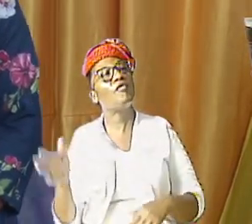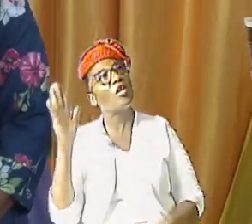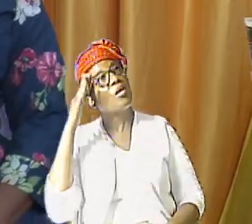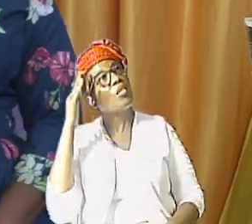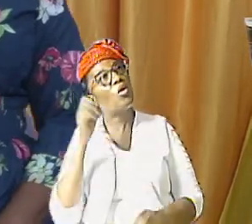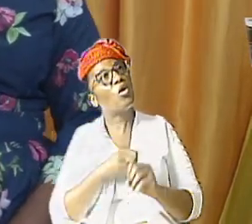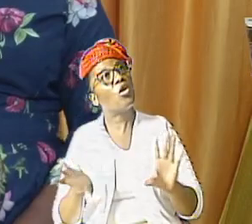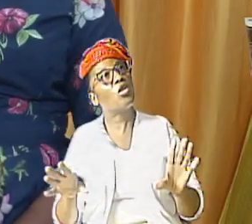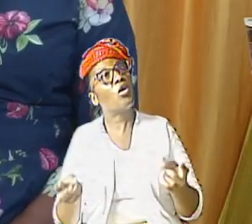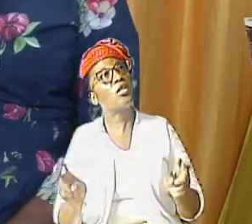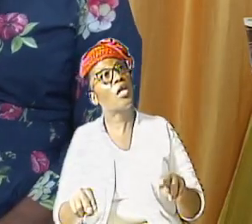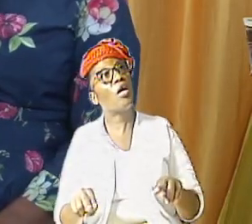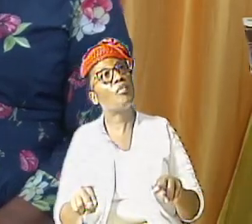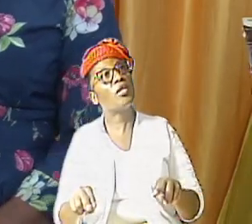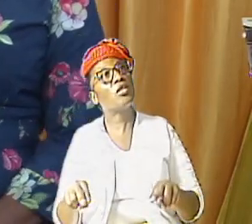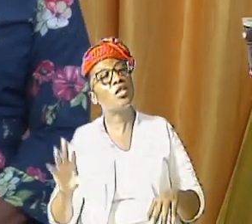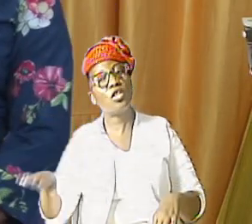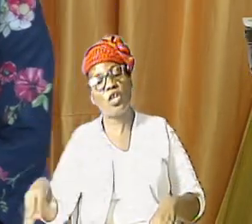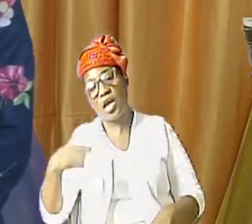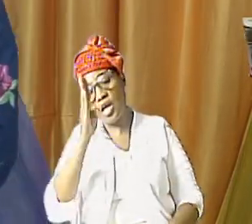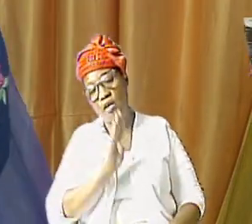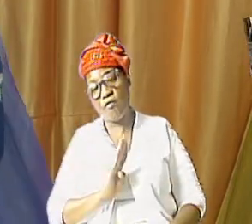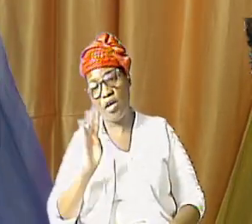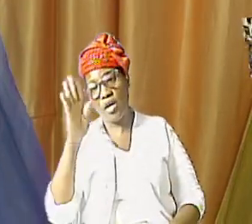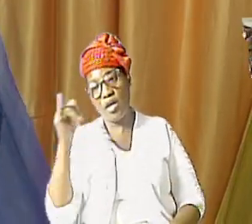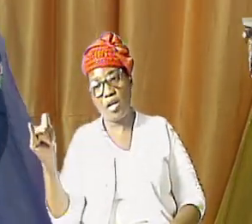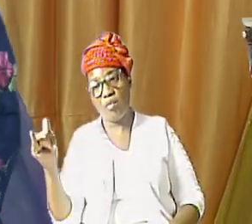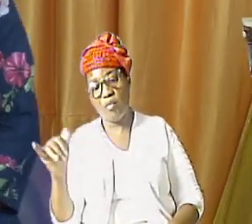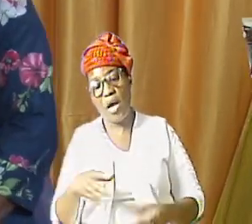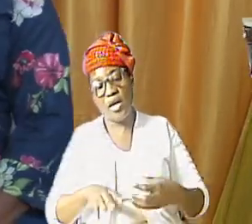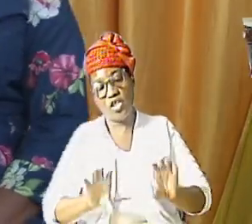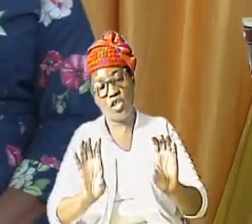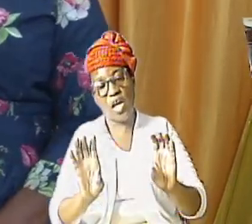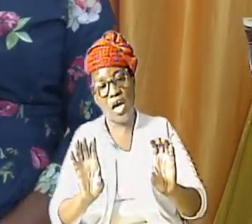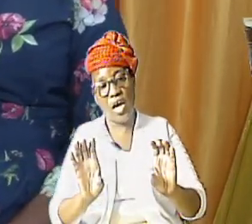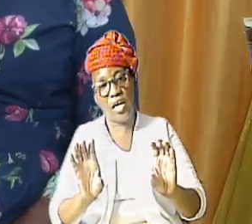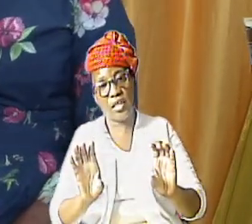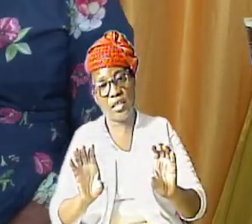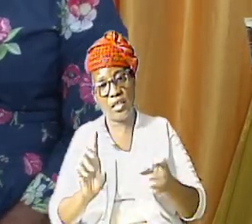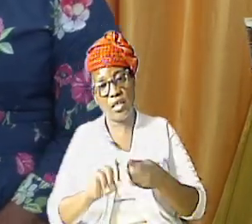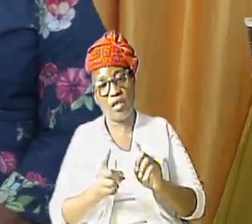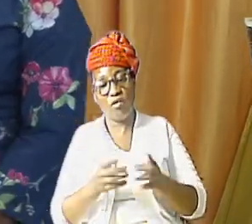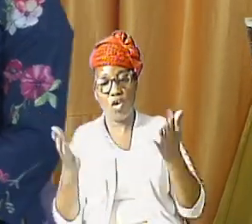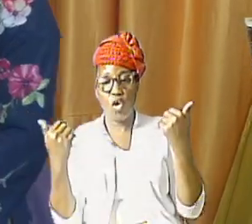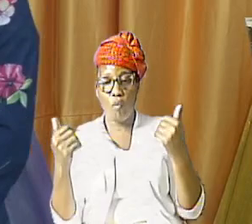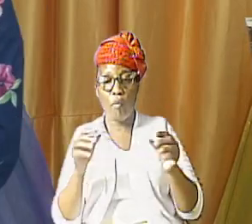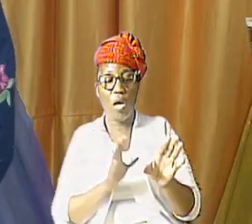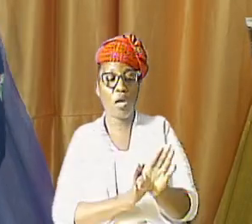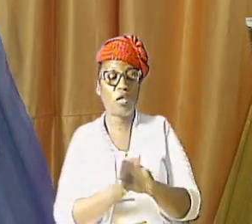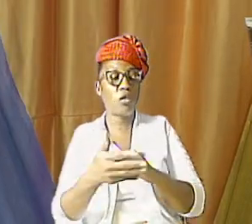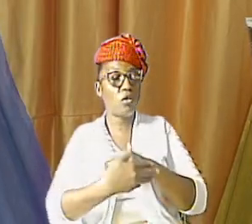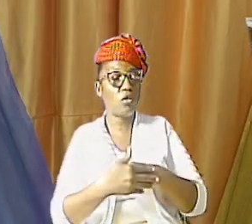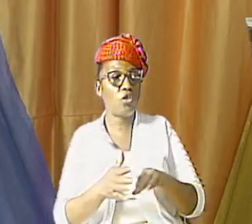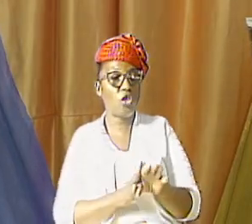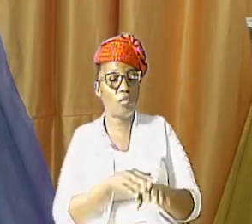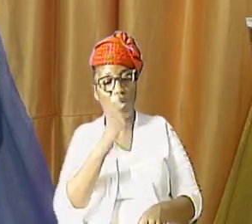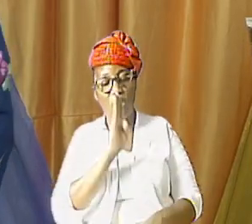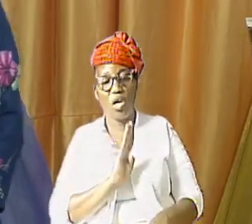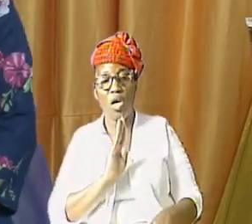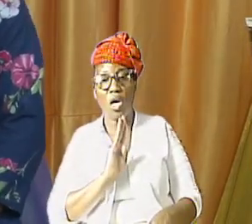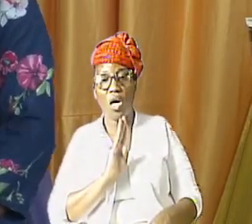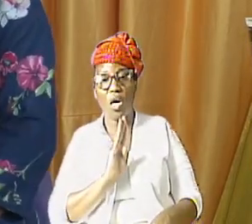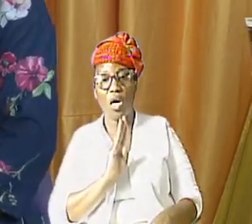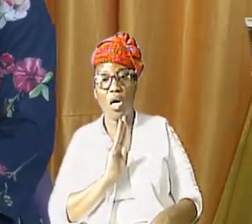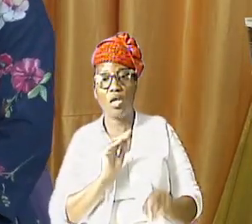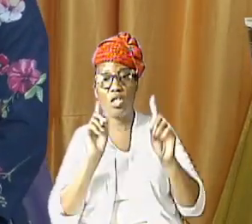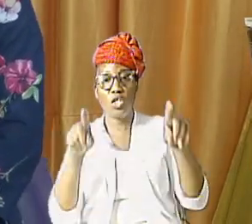nothing happens to the child of God by chance? You know, she came back to Jamaica, and I can tell you, God is going